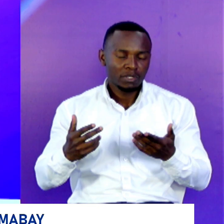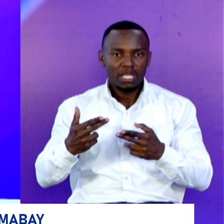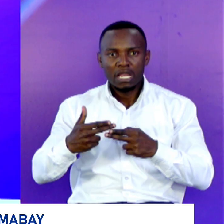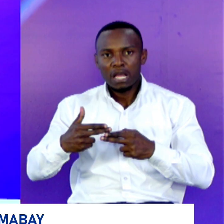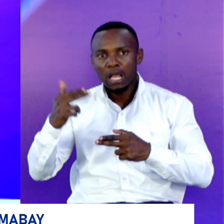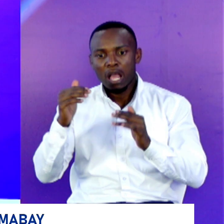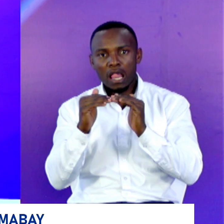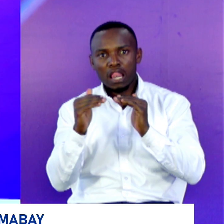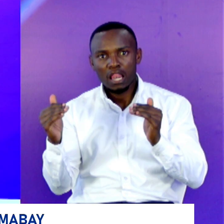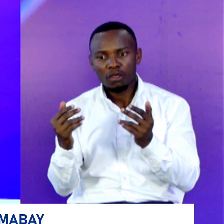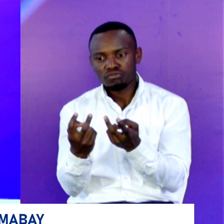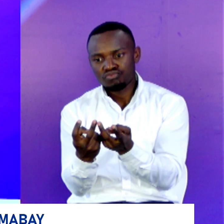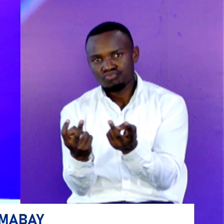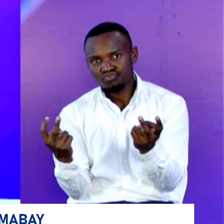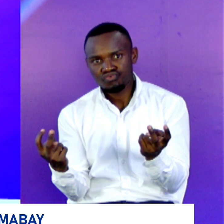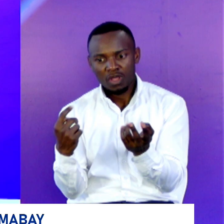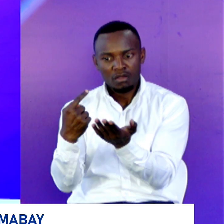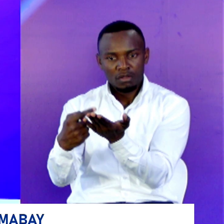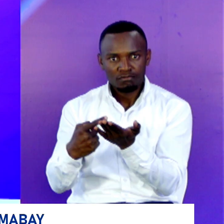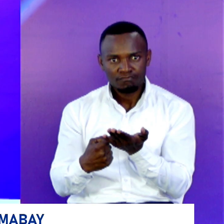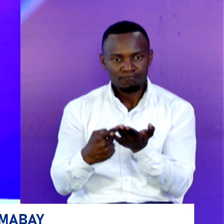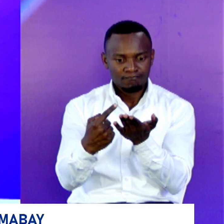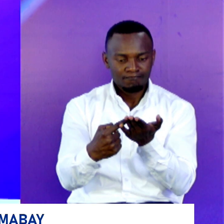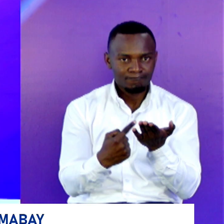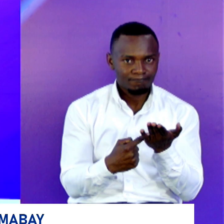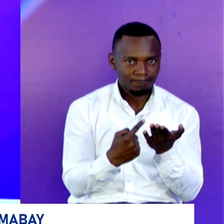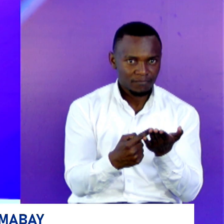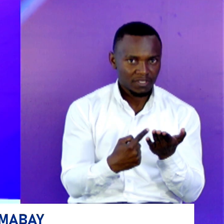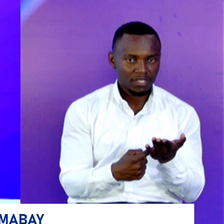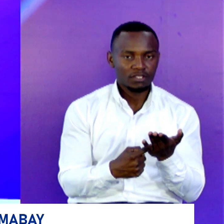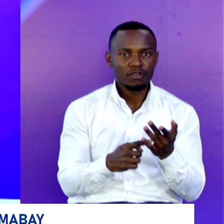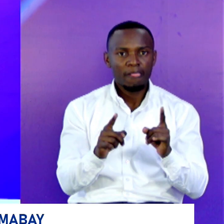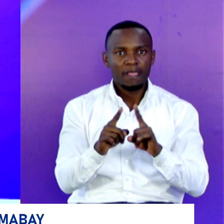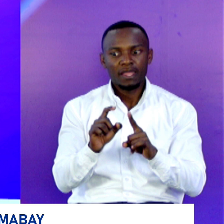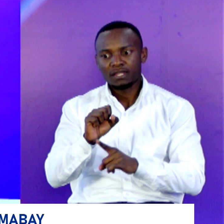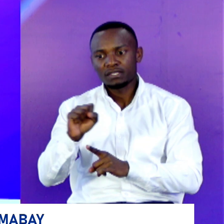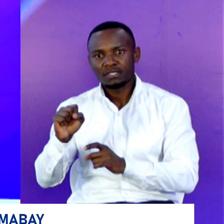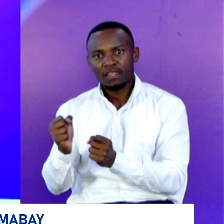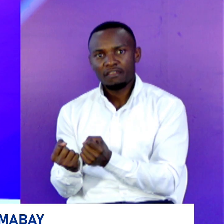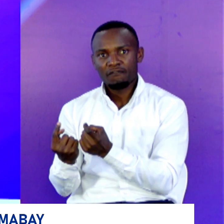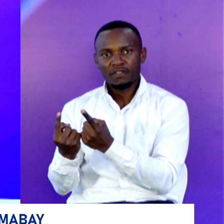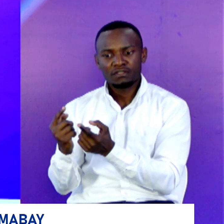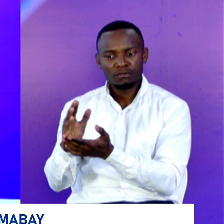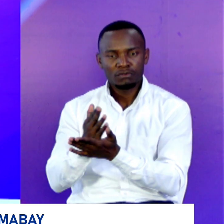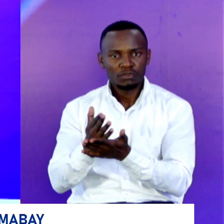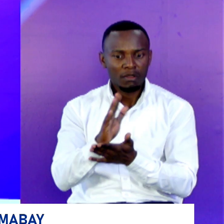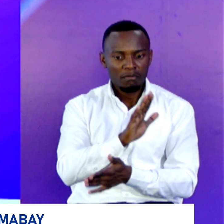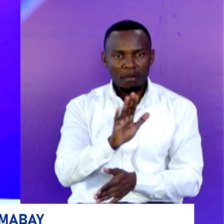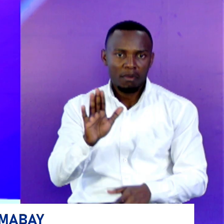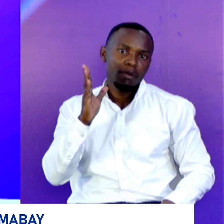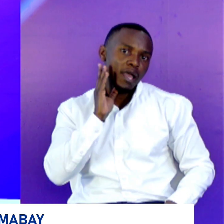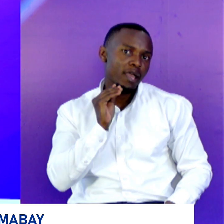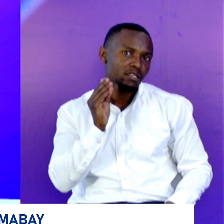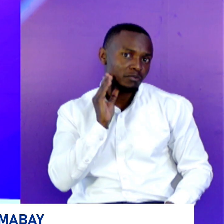high-level plenary sessions, discussions, and side events to share experiences,